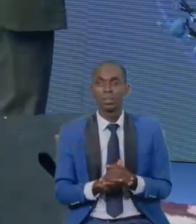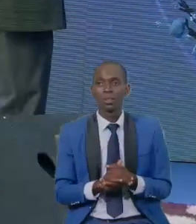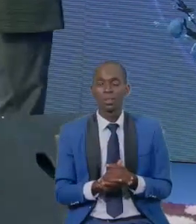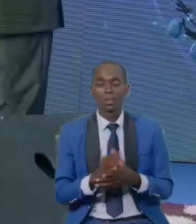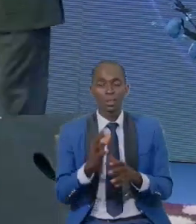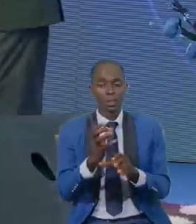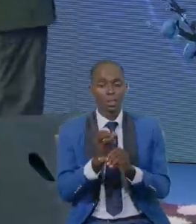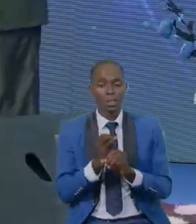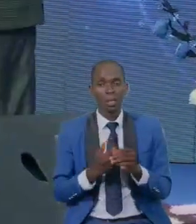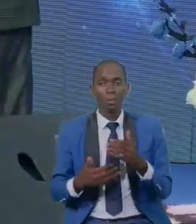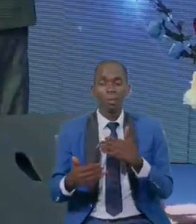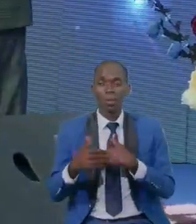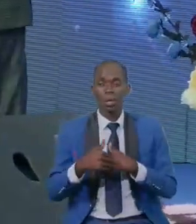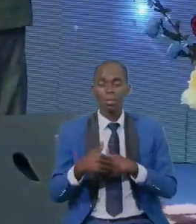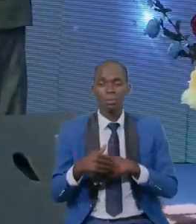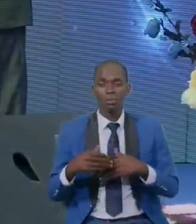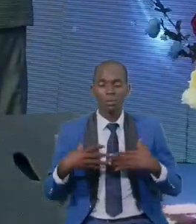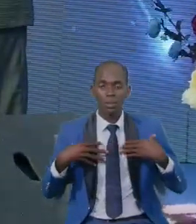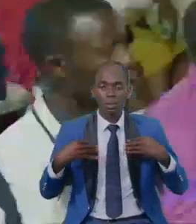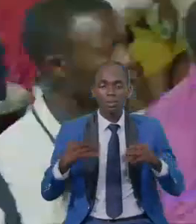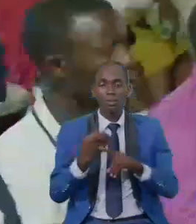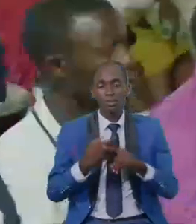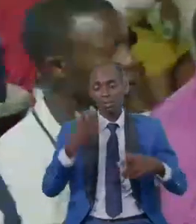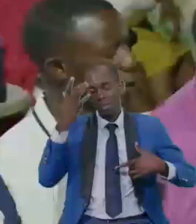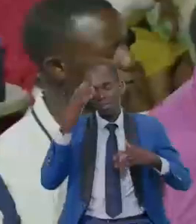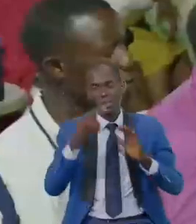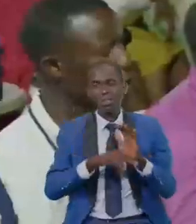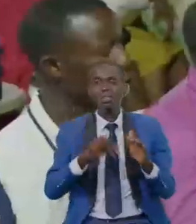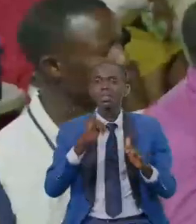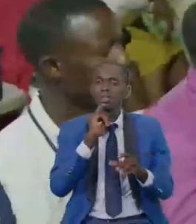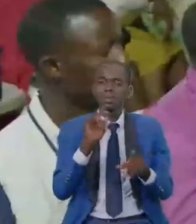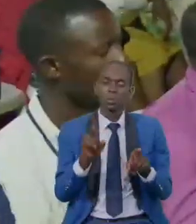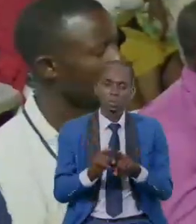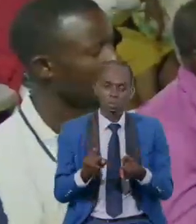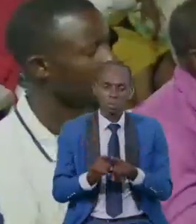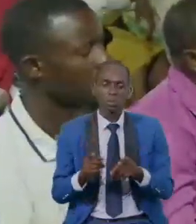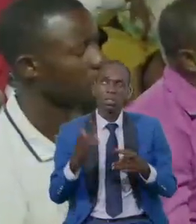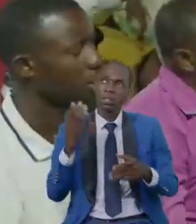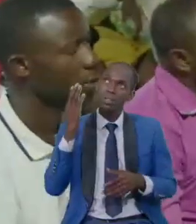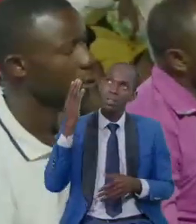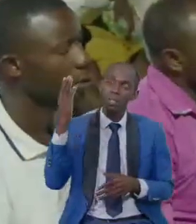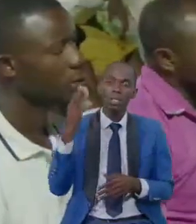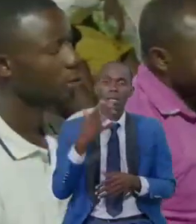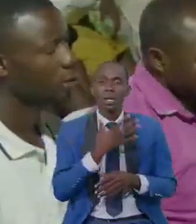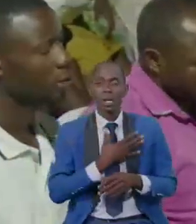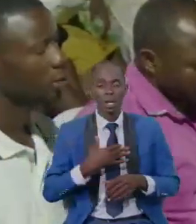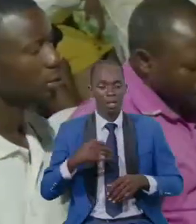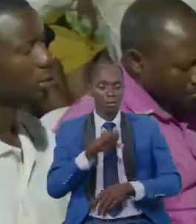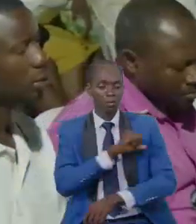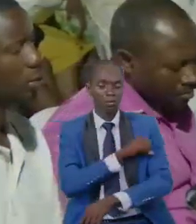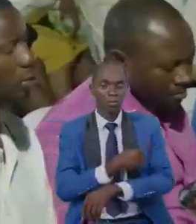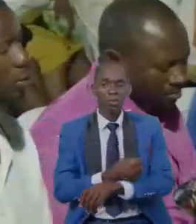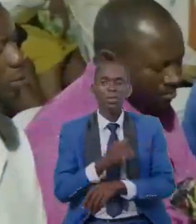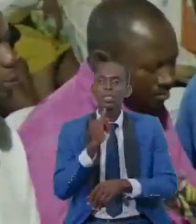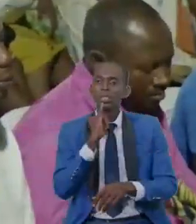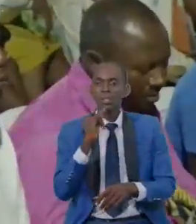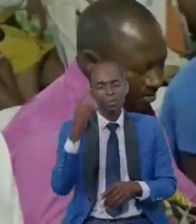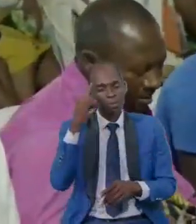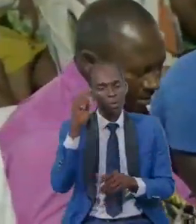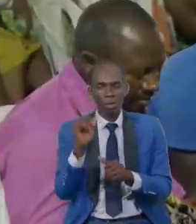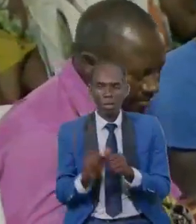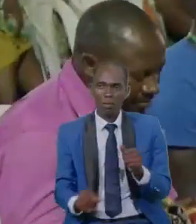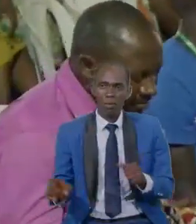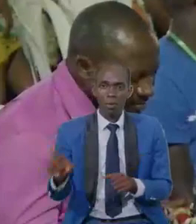recovery from sickness available, and strength available for everyone.